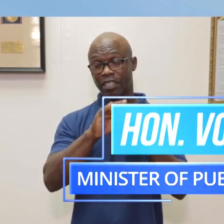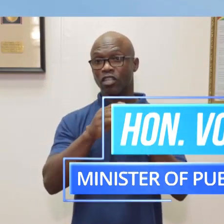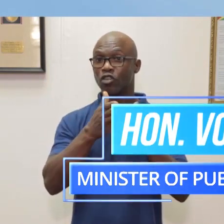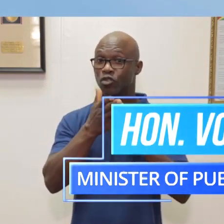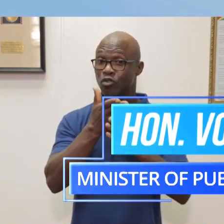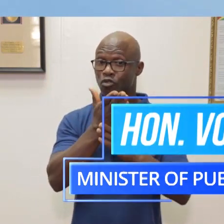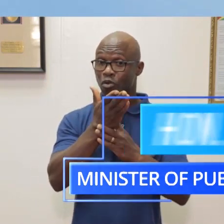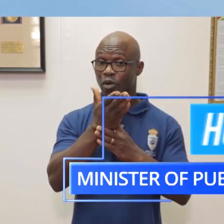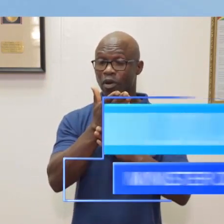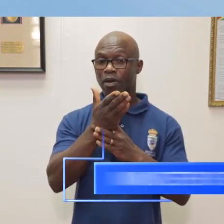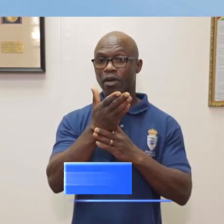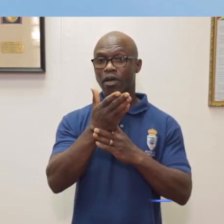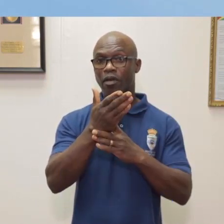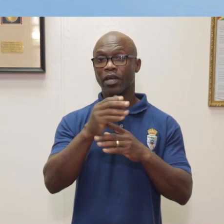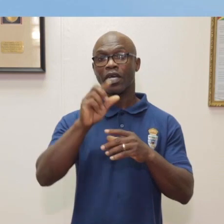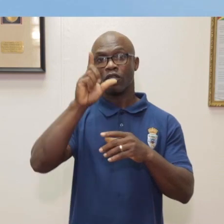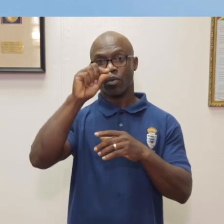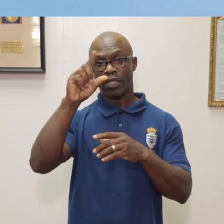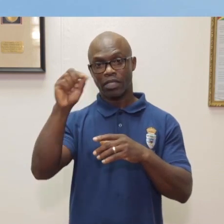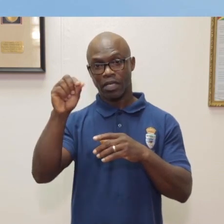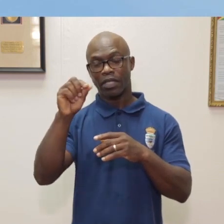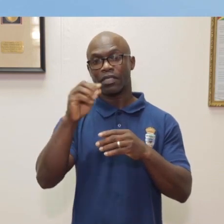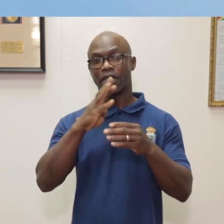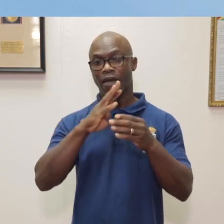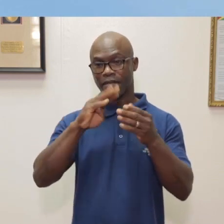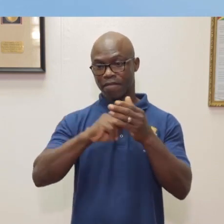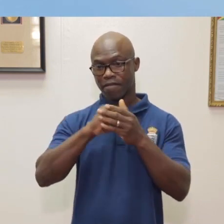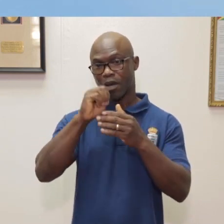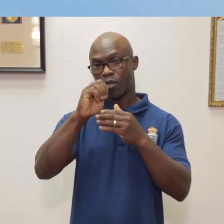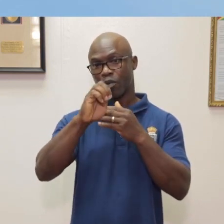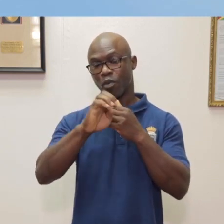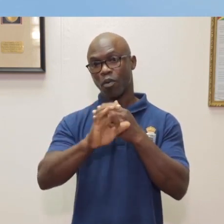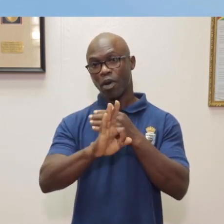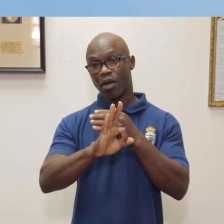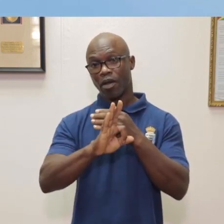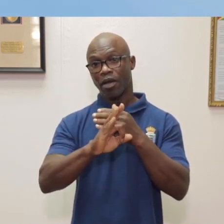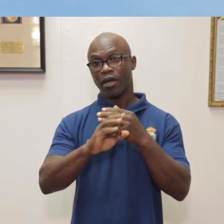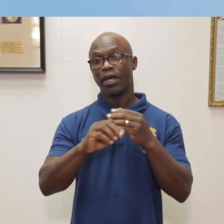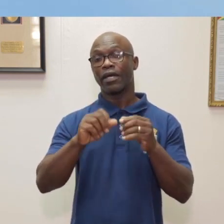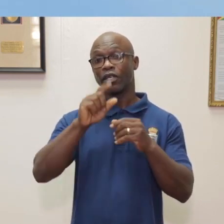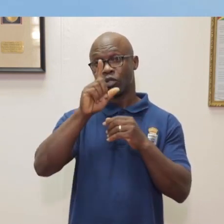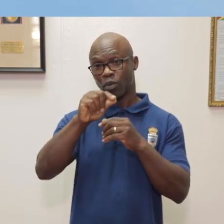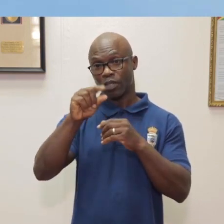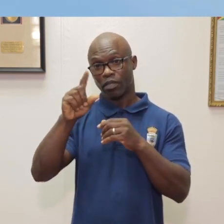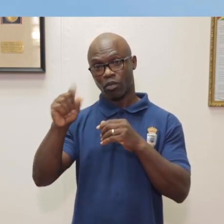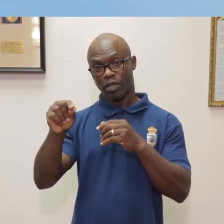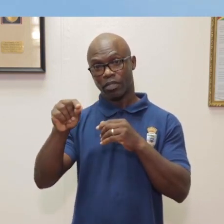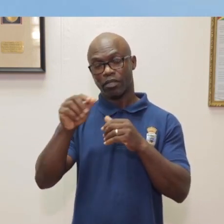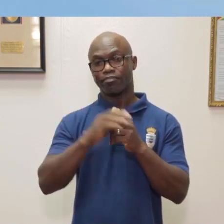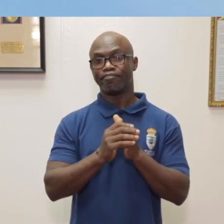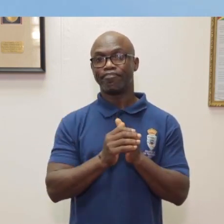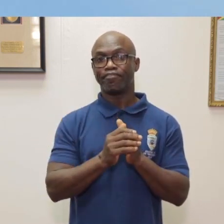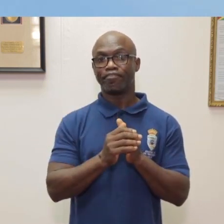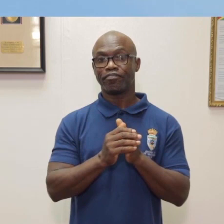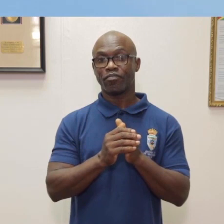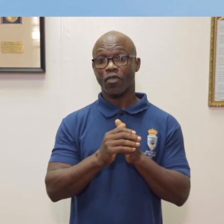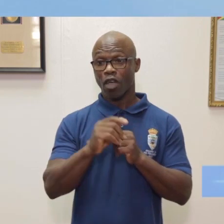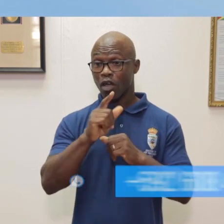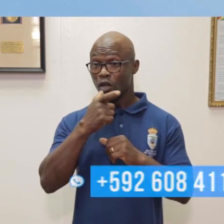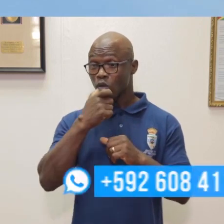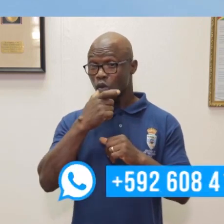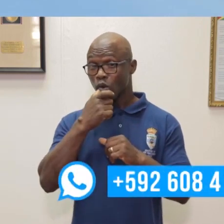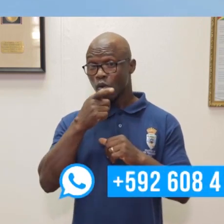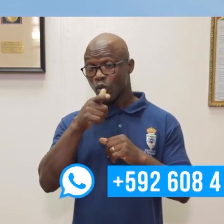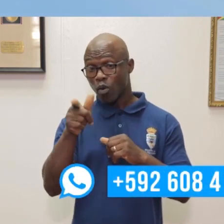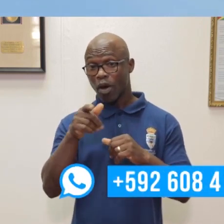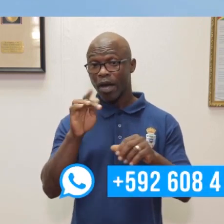26th February through 14th April 2020. Those who have